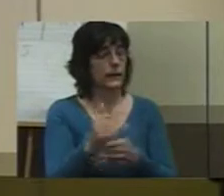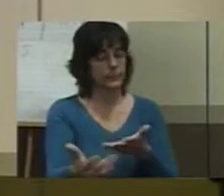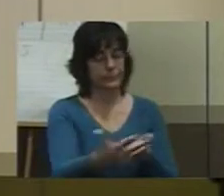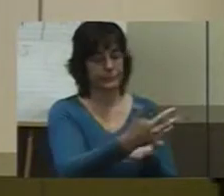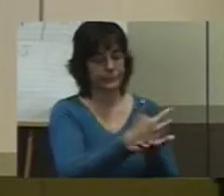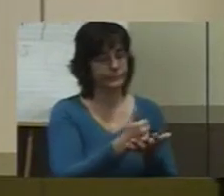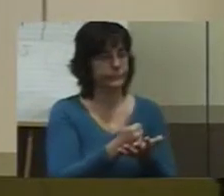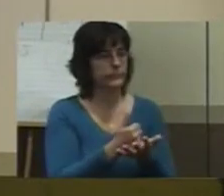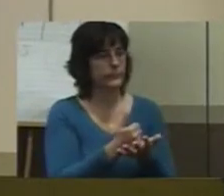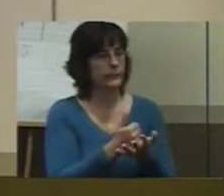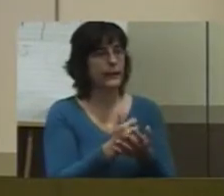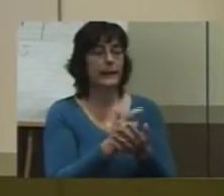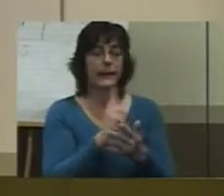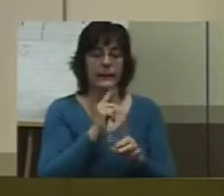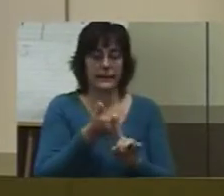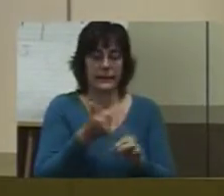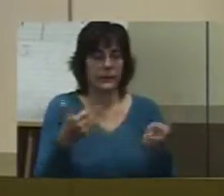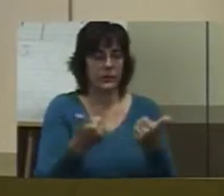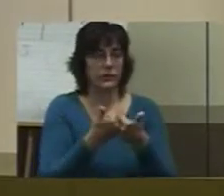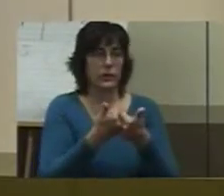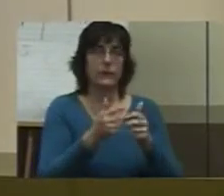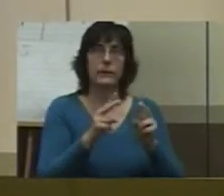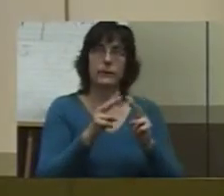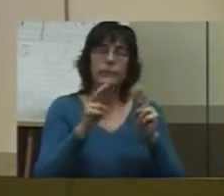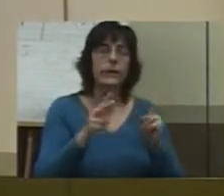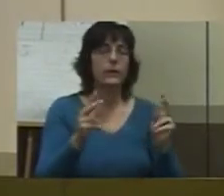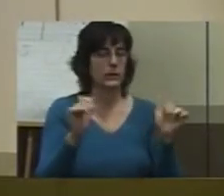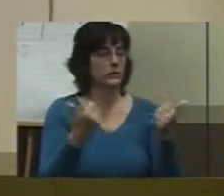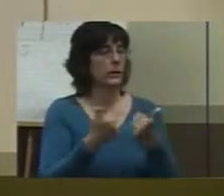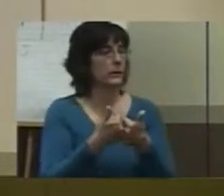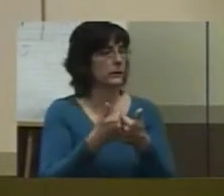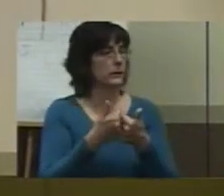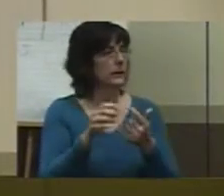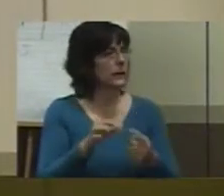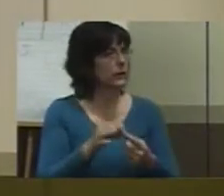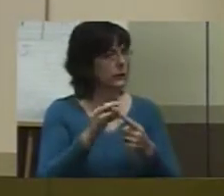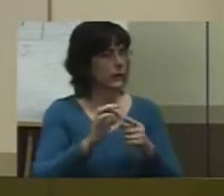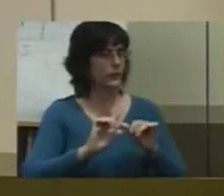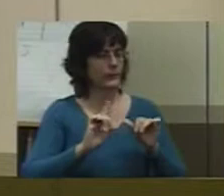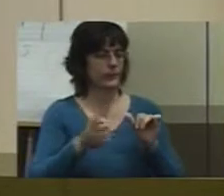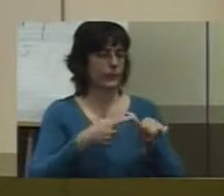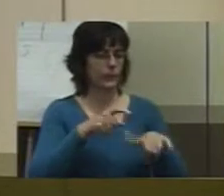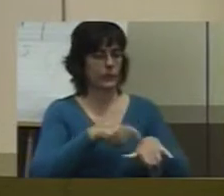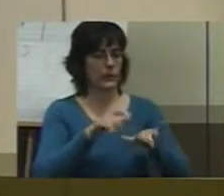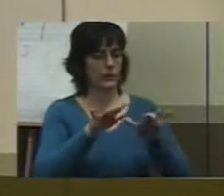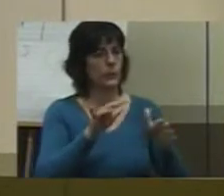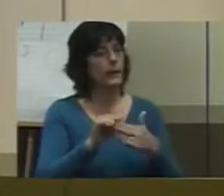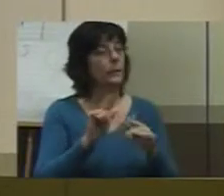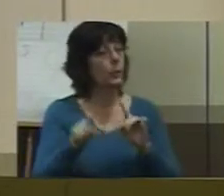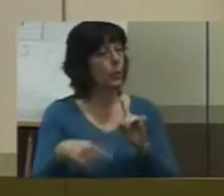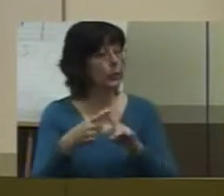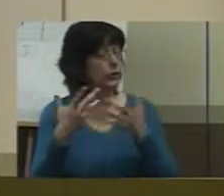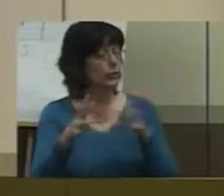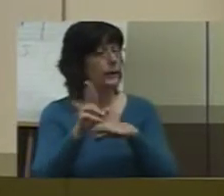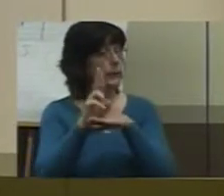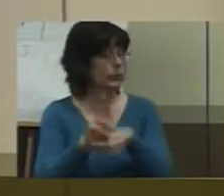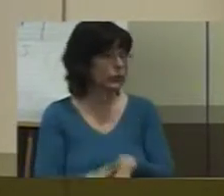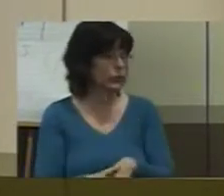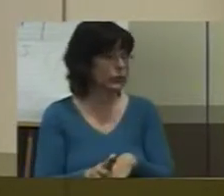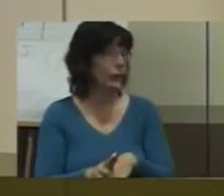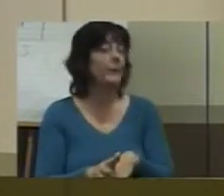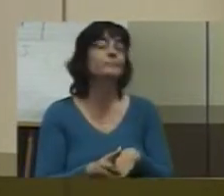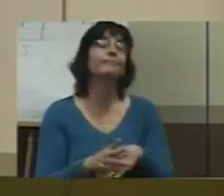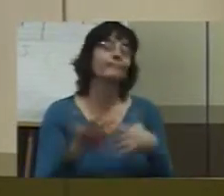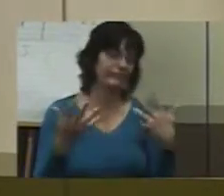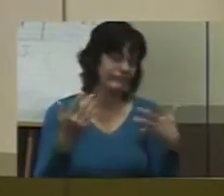collection. This is challenging. It's very challenging, especially when you're first doing it. But once you get used to it,